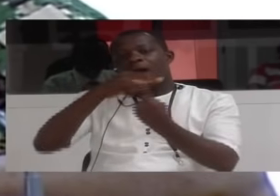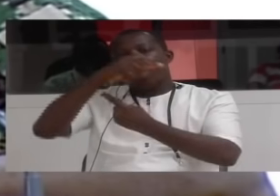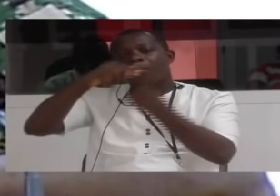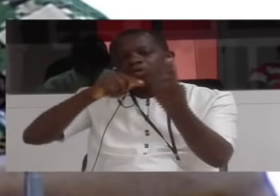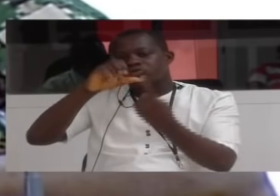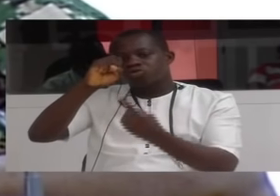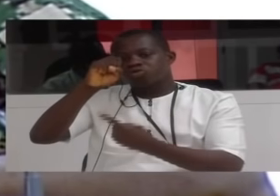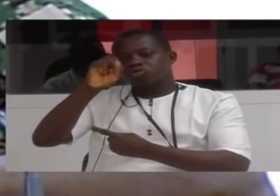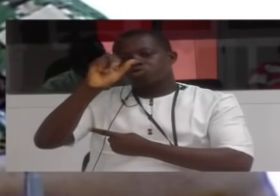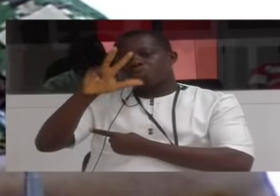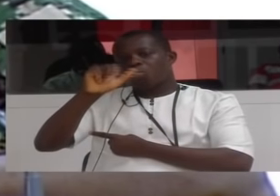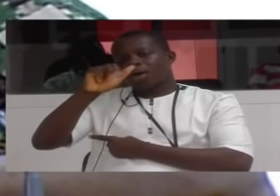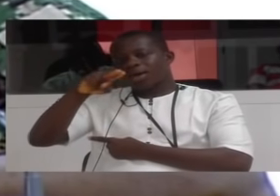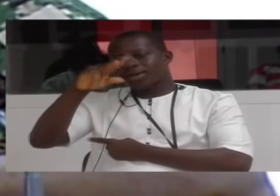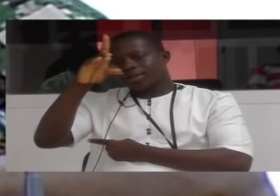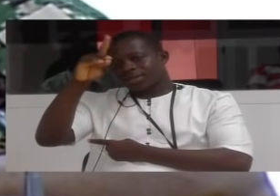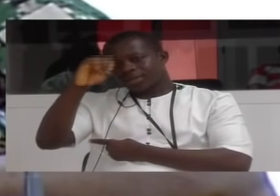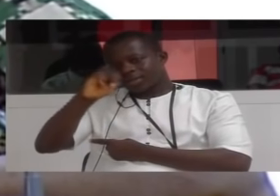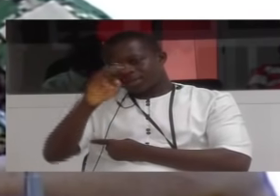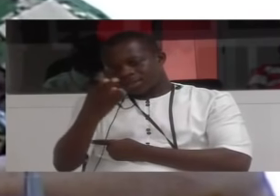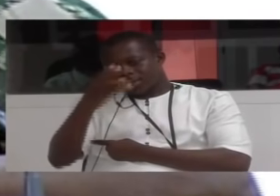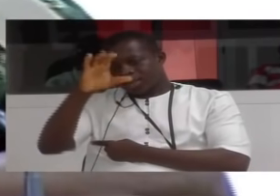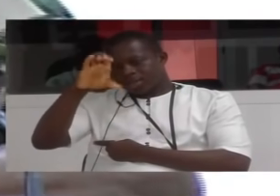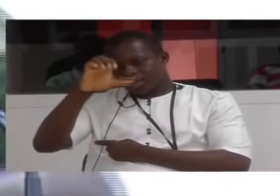Camara? Naka ci Suwandi Camara?